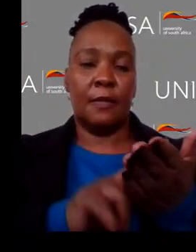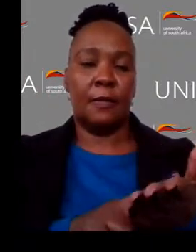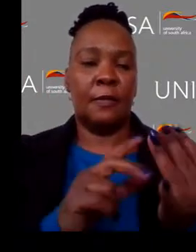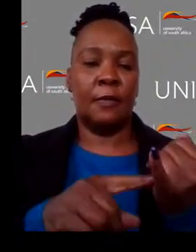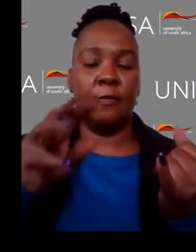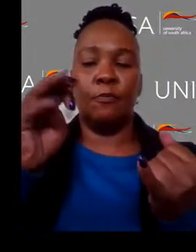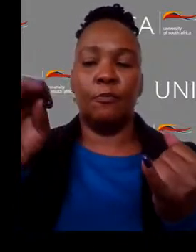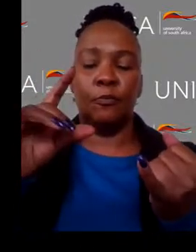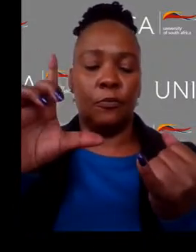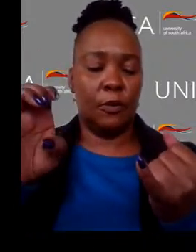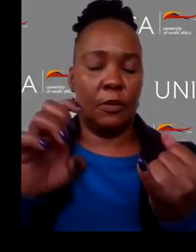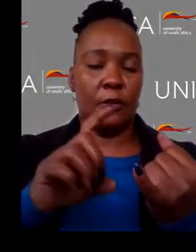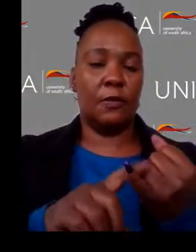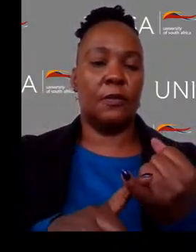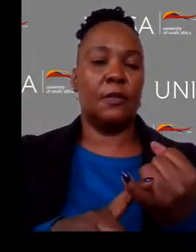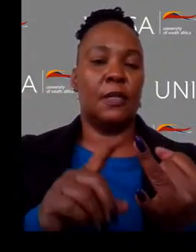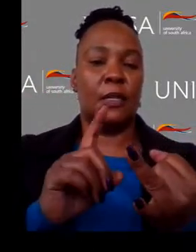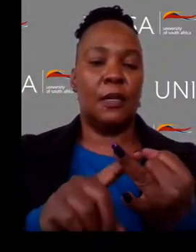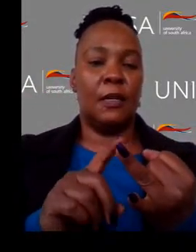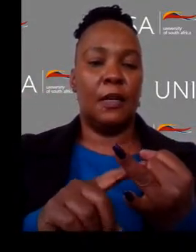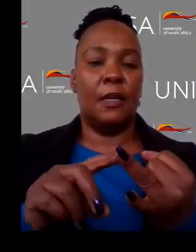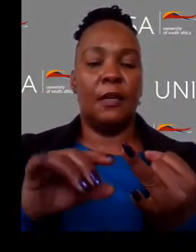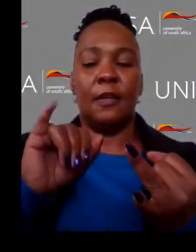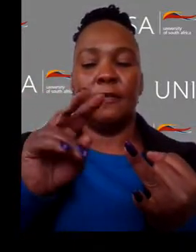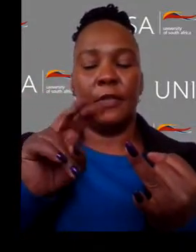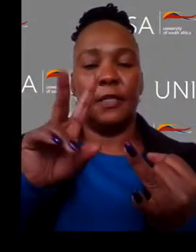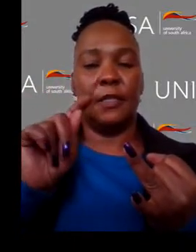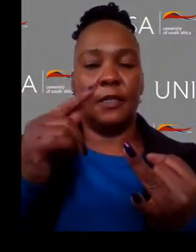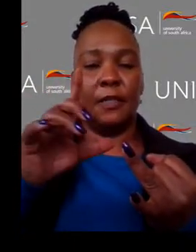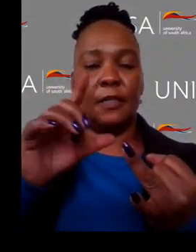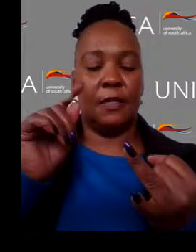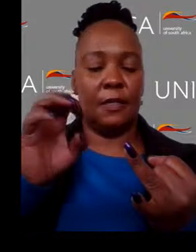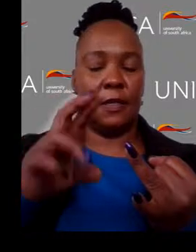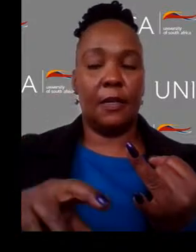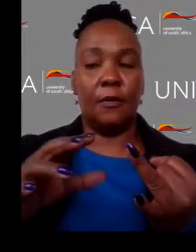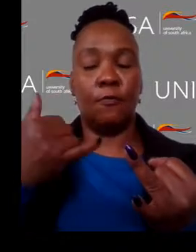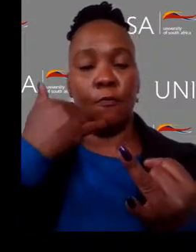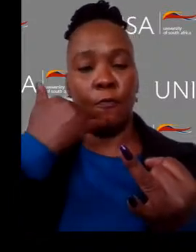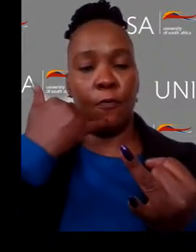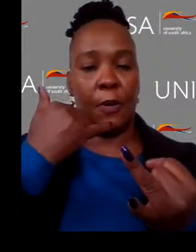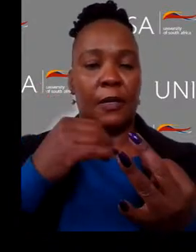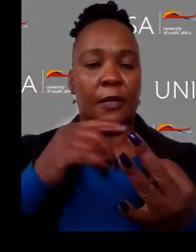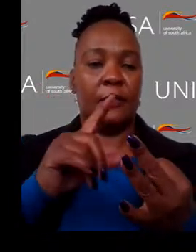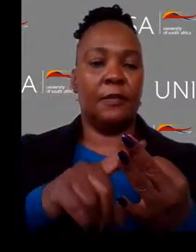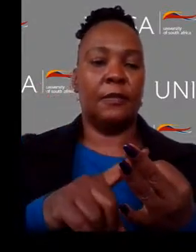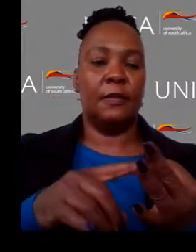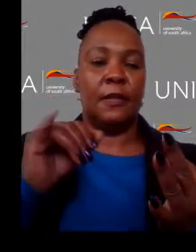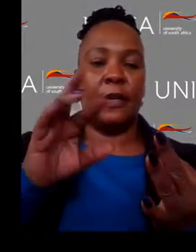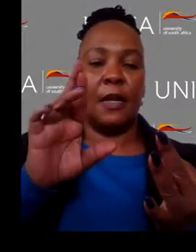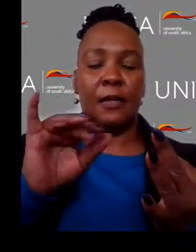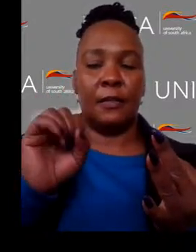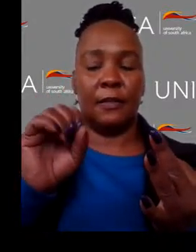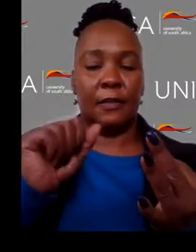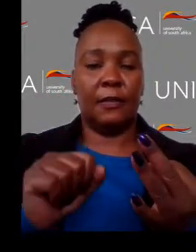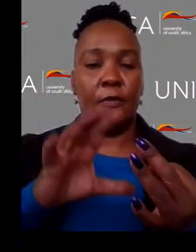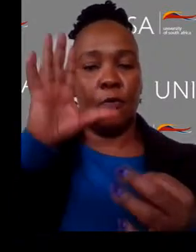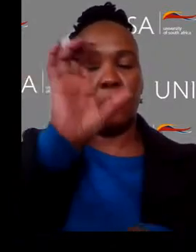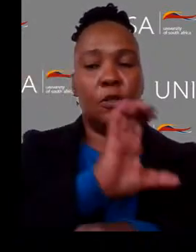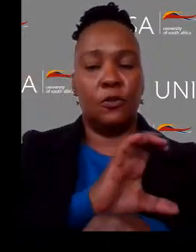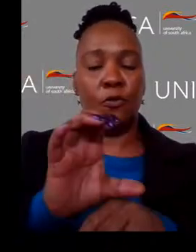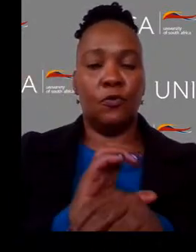camera. Invigilator app, that's an app running on your mobile device. We've got iris invigilation, only used by the College of Science